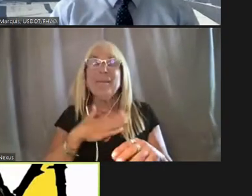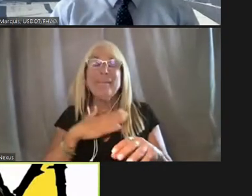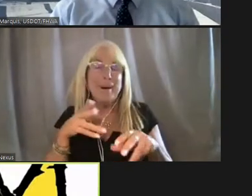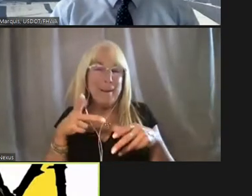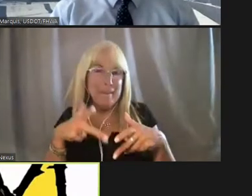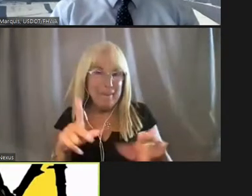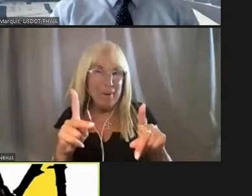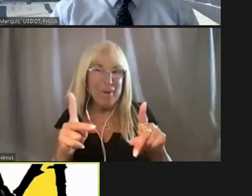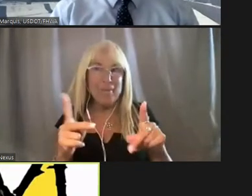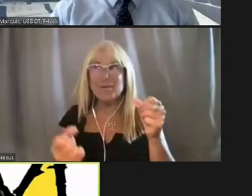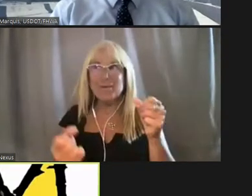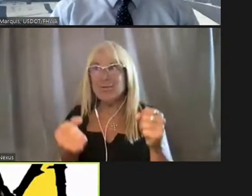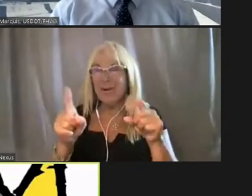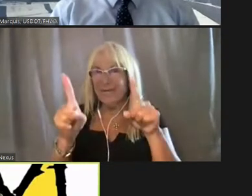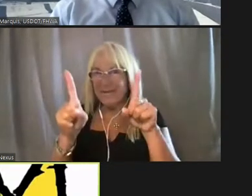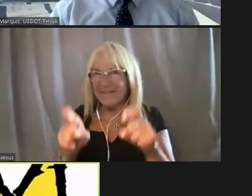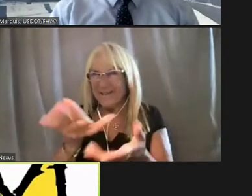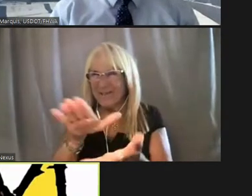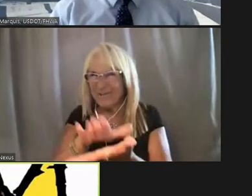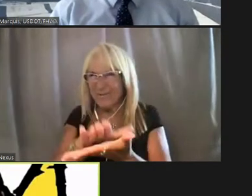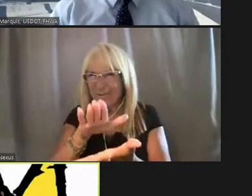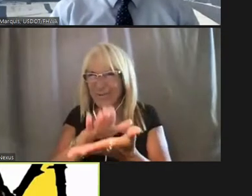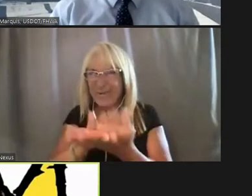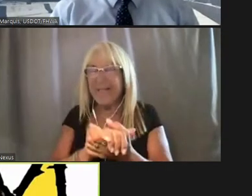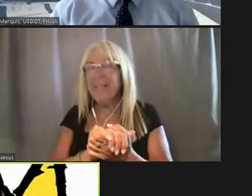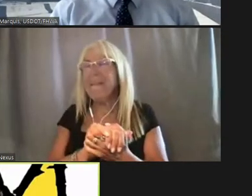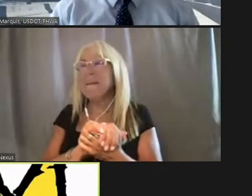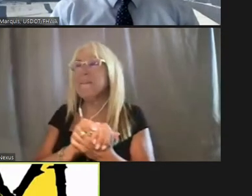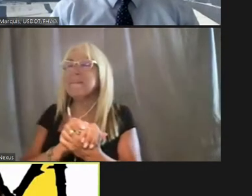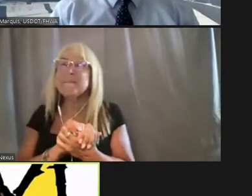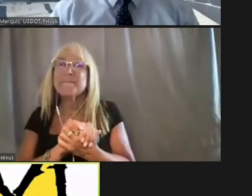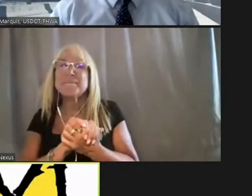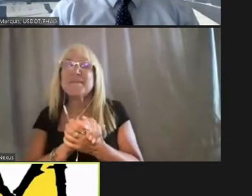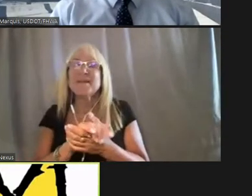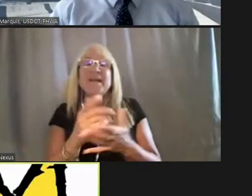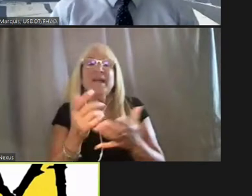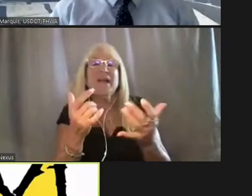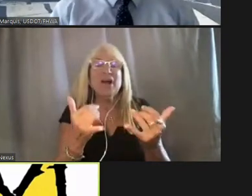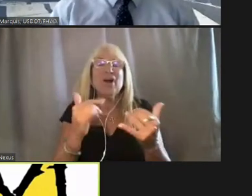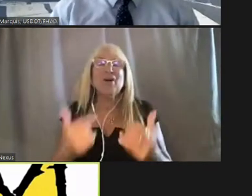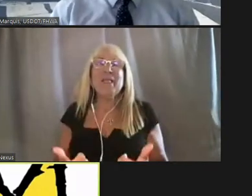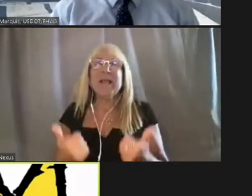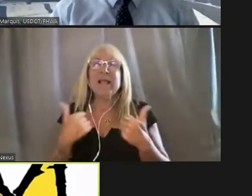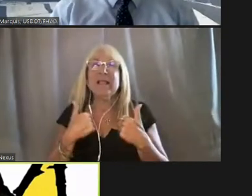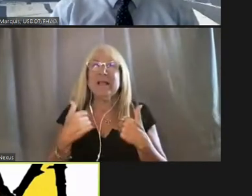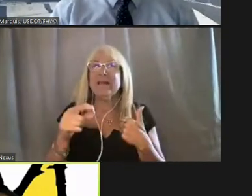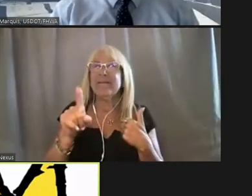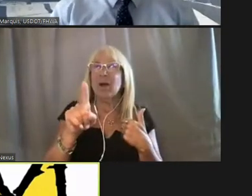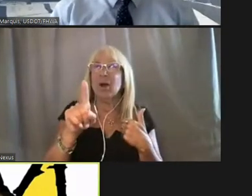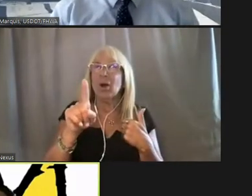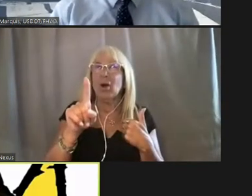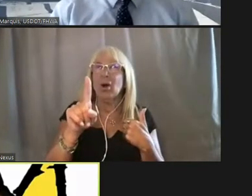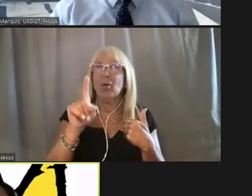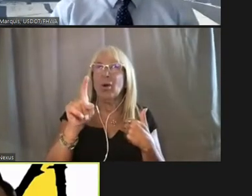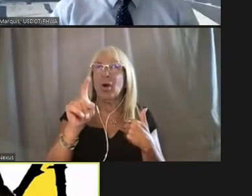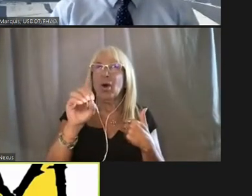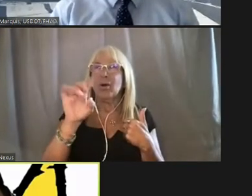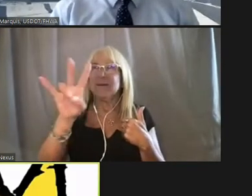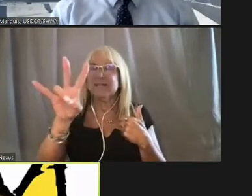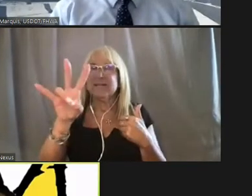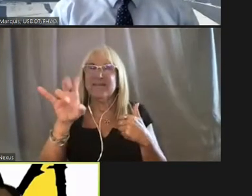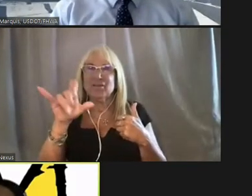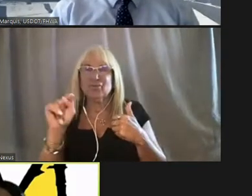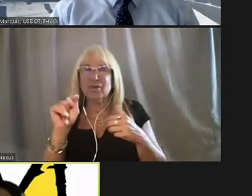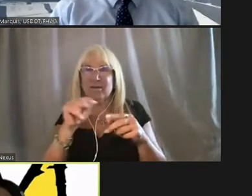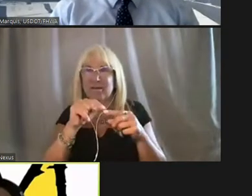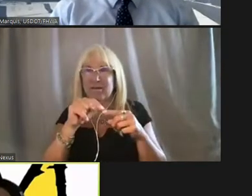driver's test at school and I currently live on 107th Street off of Broadway and my dad lives